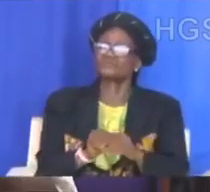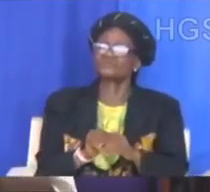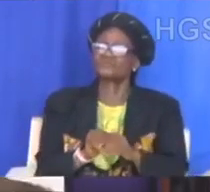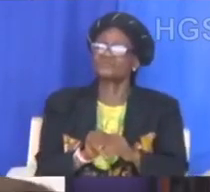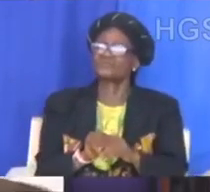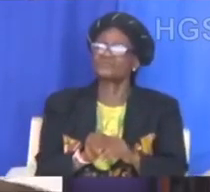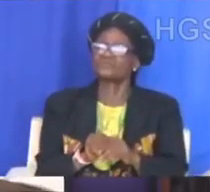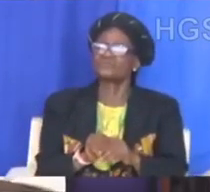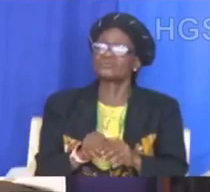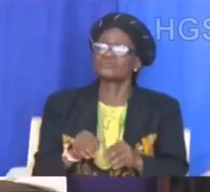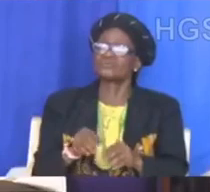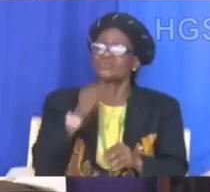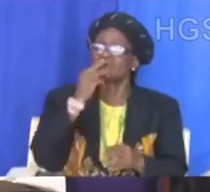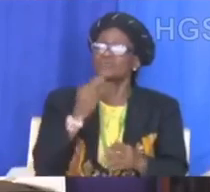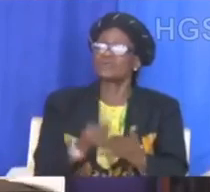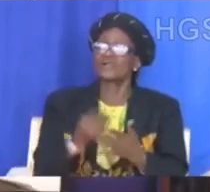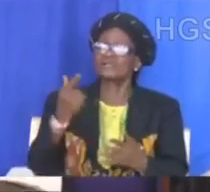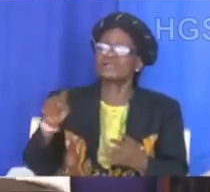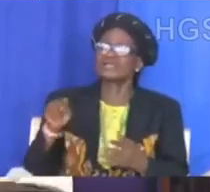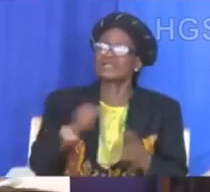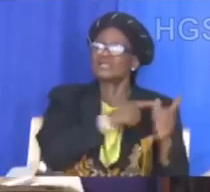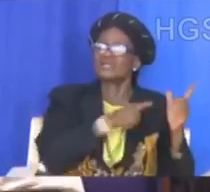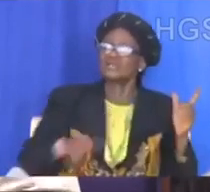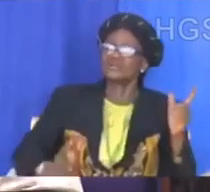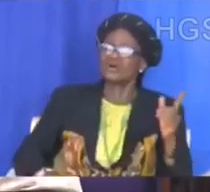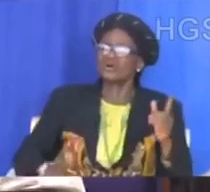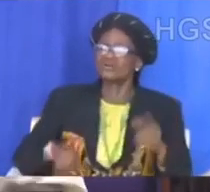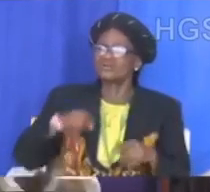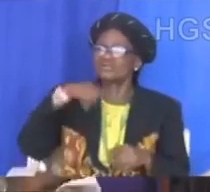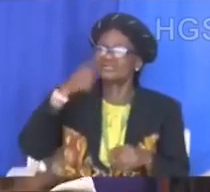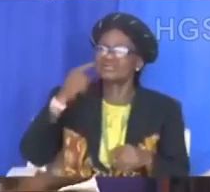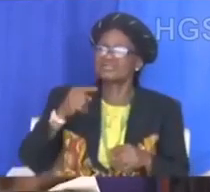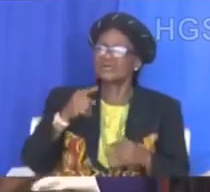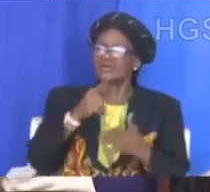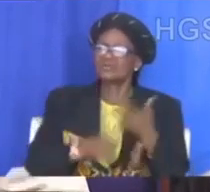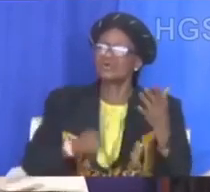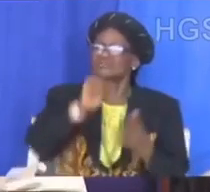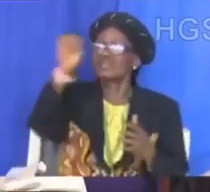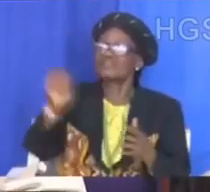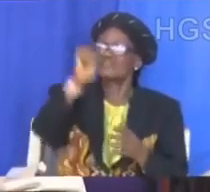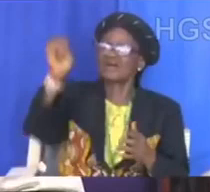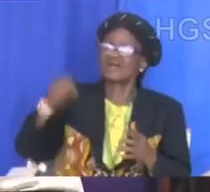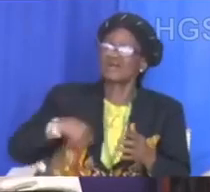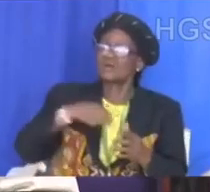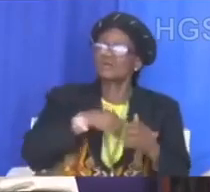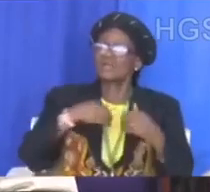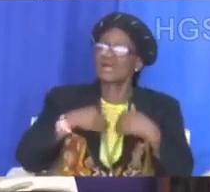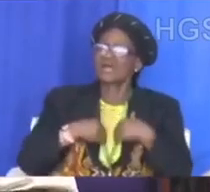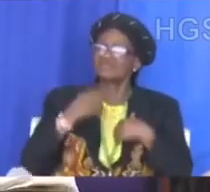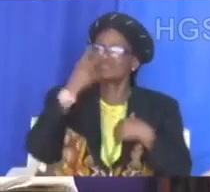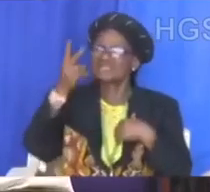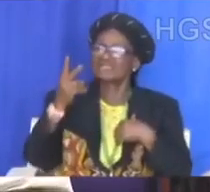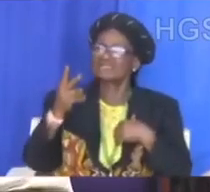Where the Lord says, whatever we have seen this year or last year is nothing compared to